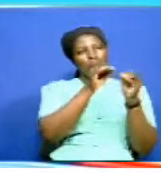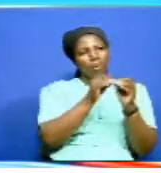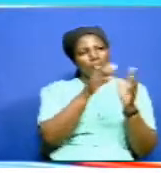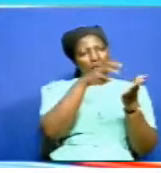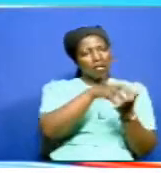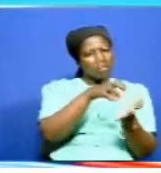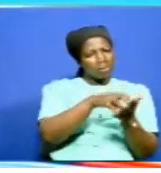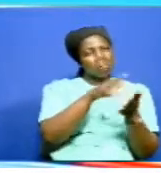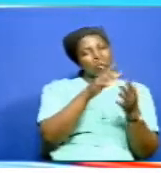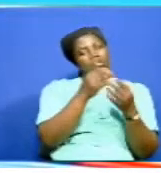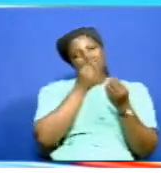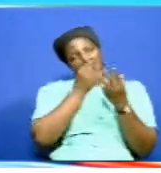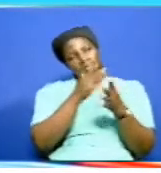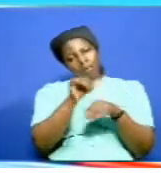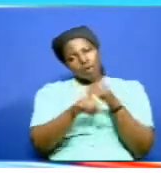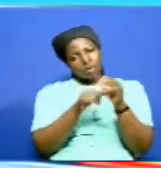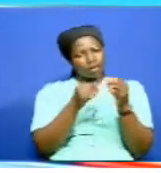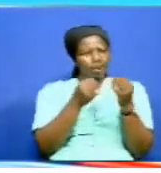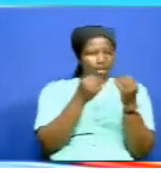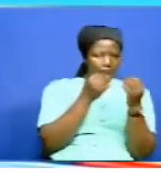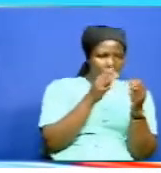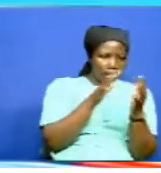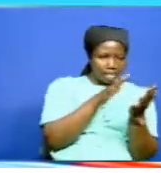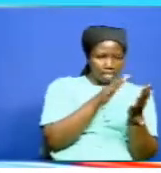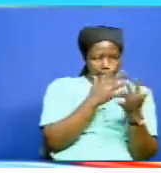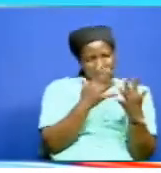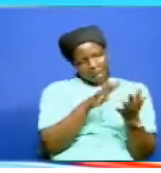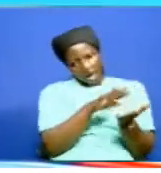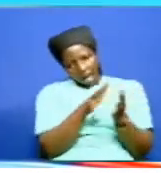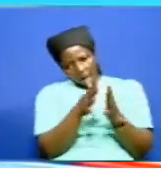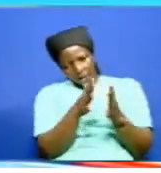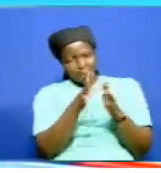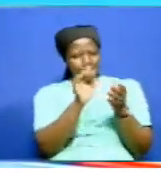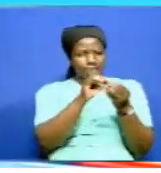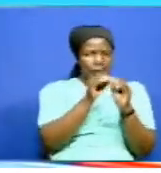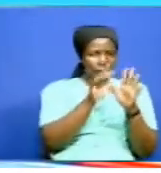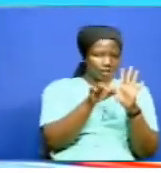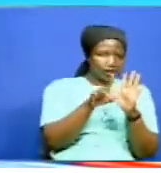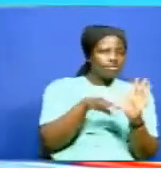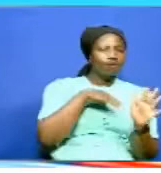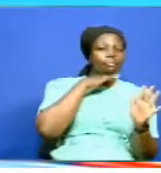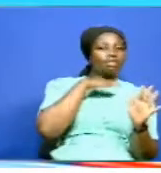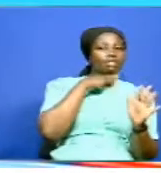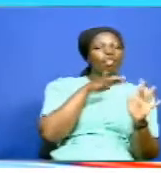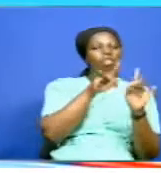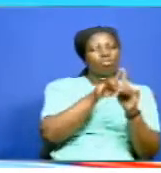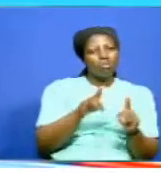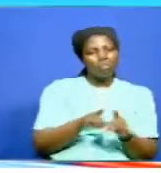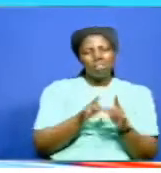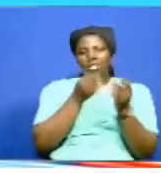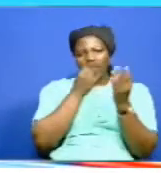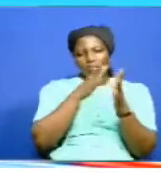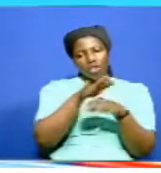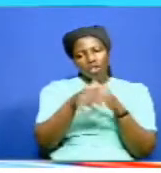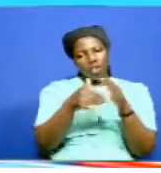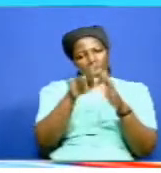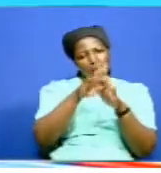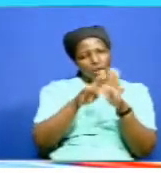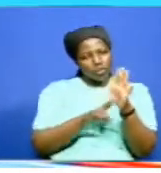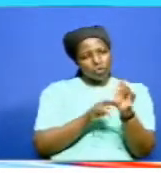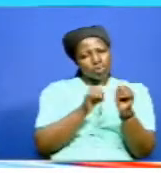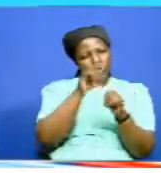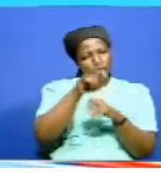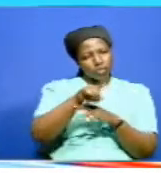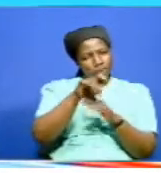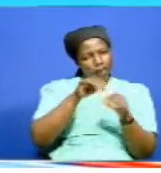giving us an update on how things are, the number of deaths, of course giving us all the protocols that we need to observe. Do we